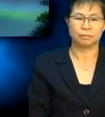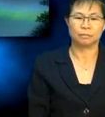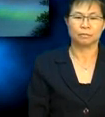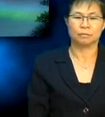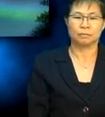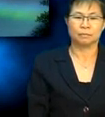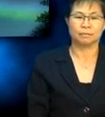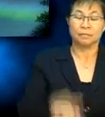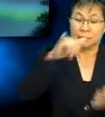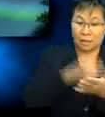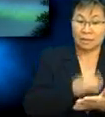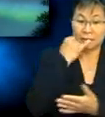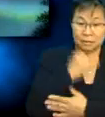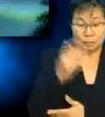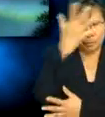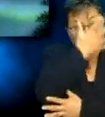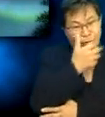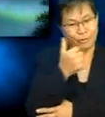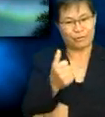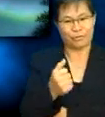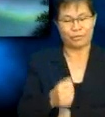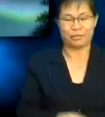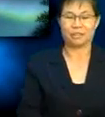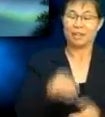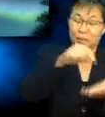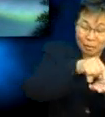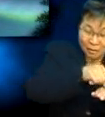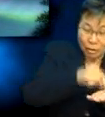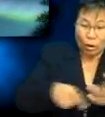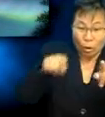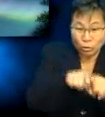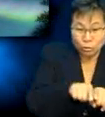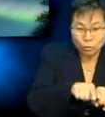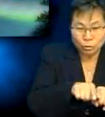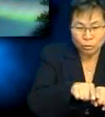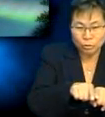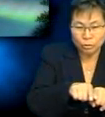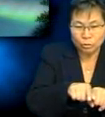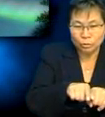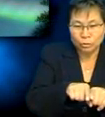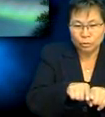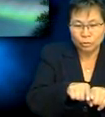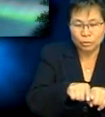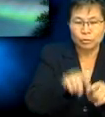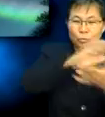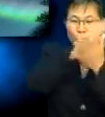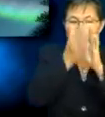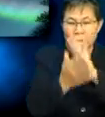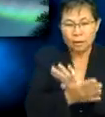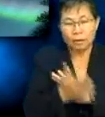Whoa! That is beautiful! The particles also cause the sky near the poles to